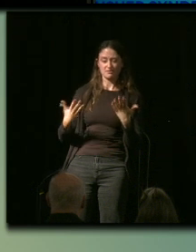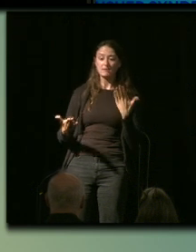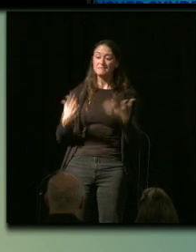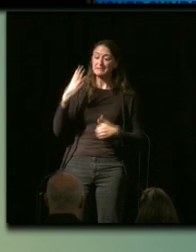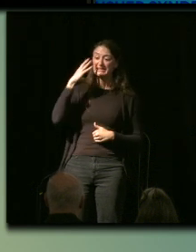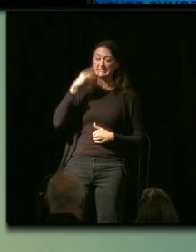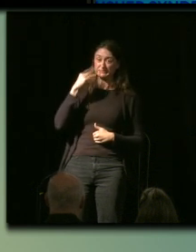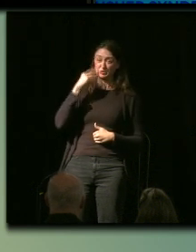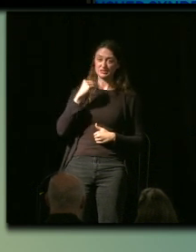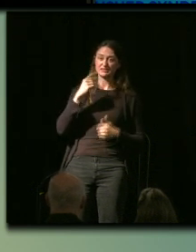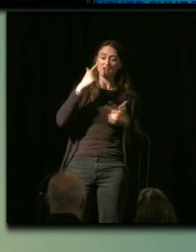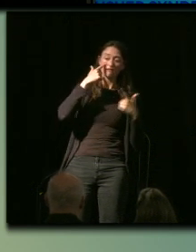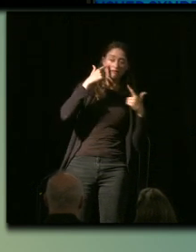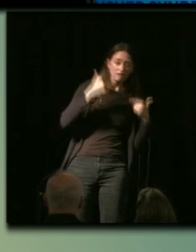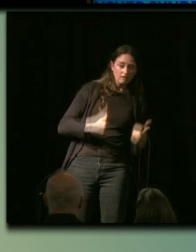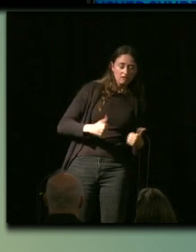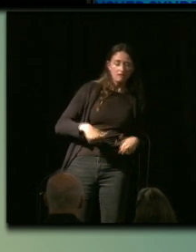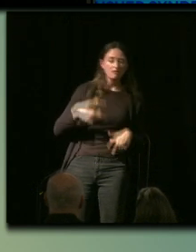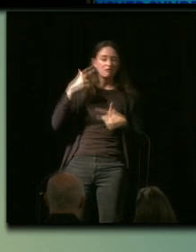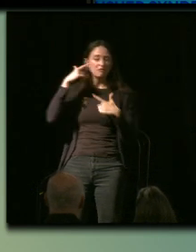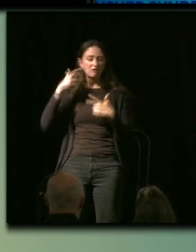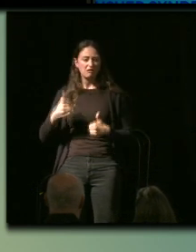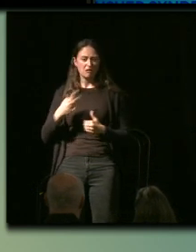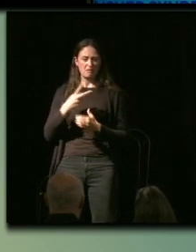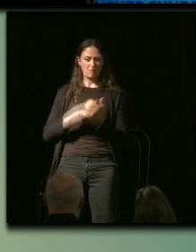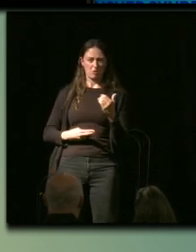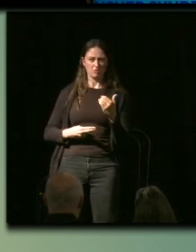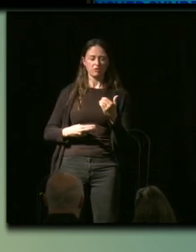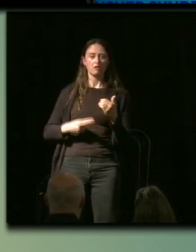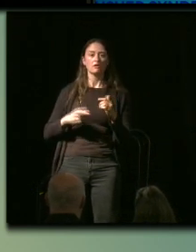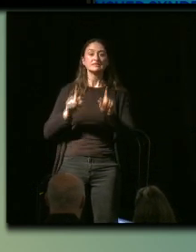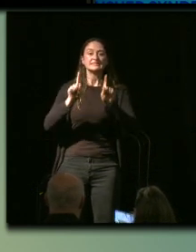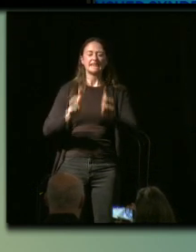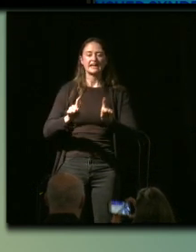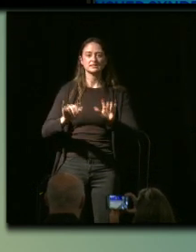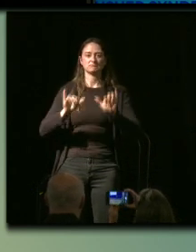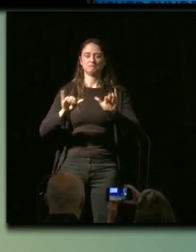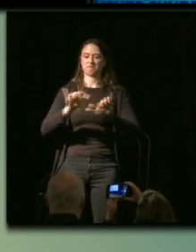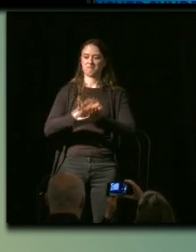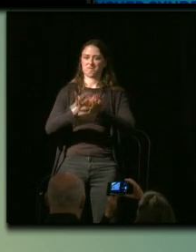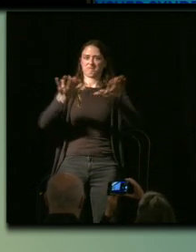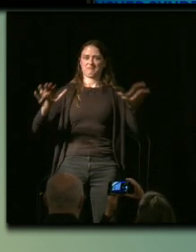Usher syndrome, or due to a different genetic condition. So confirming your